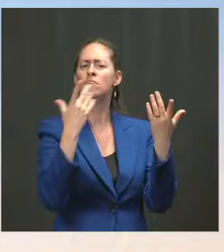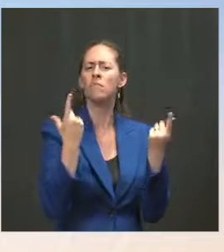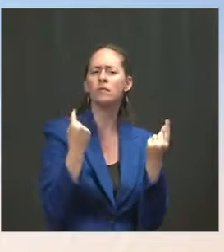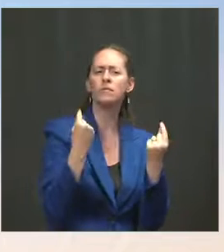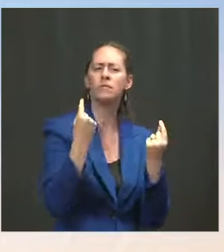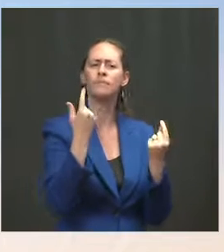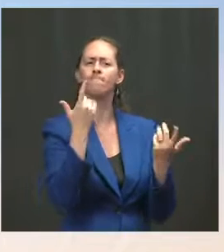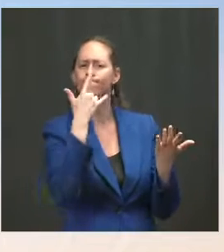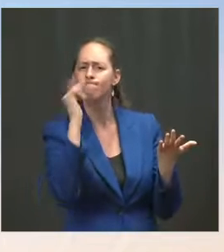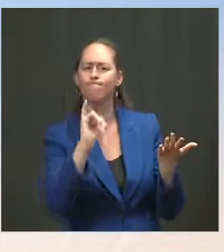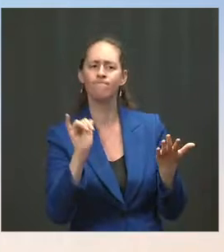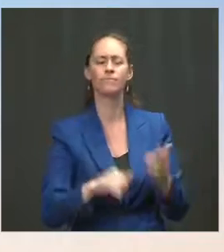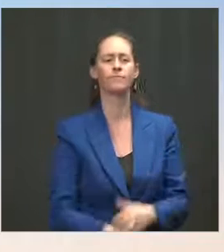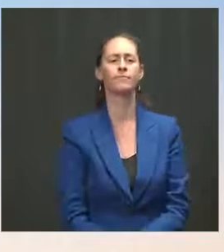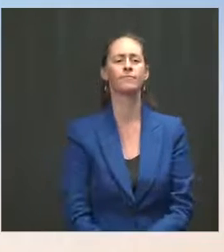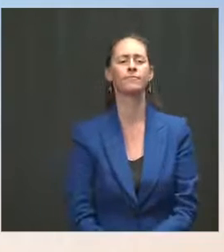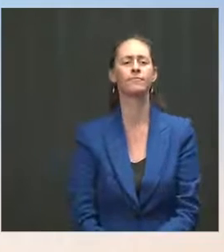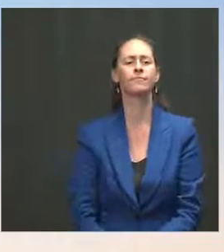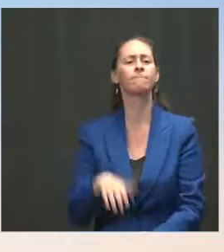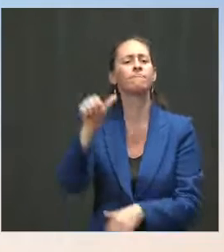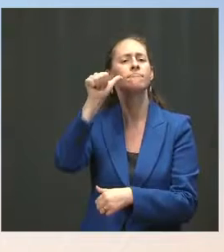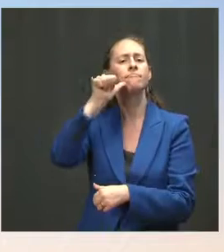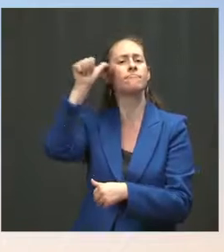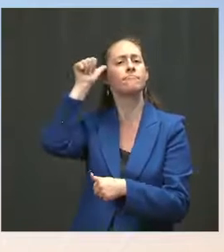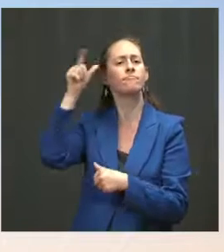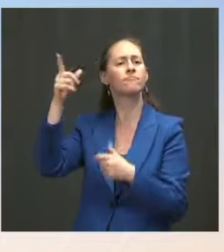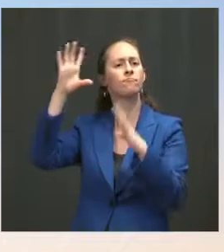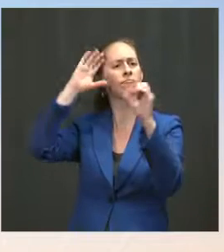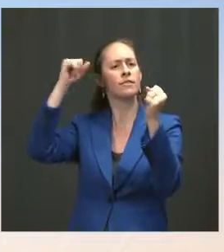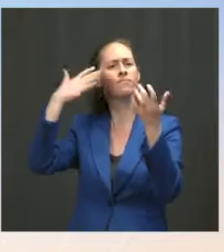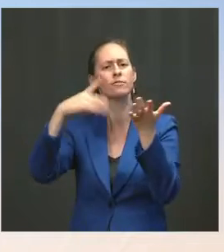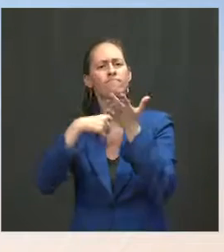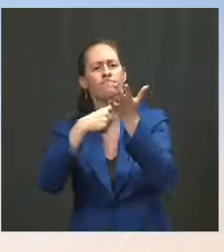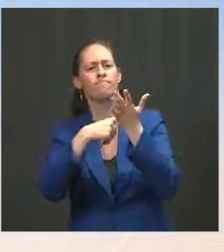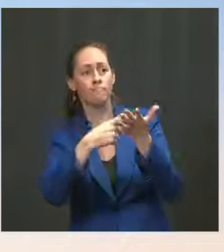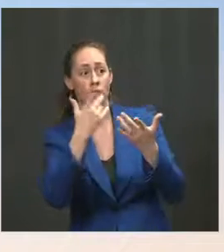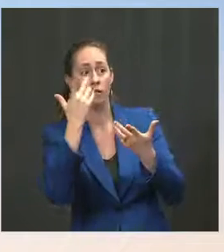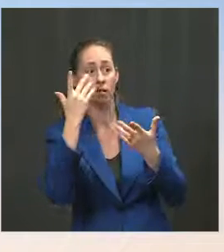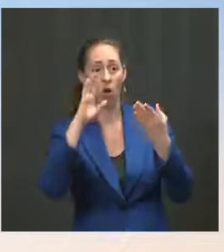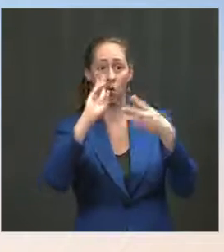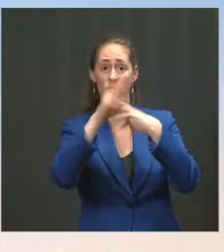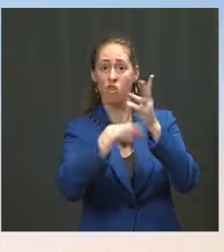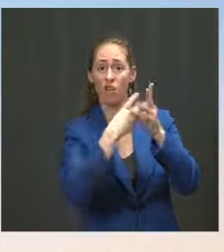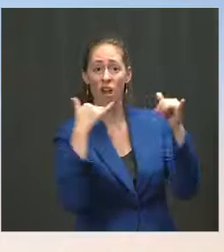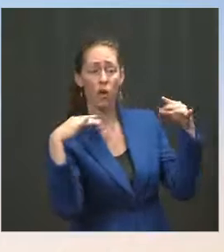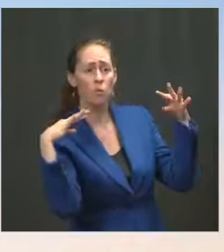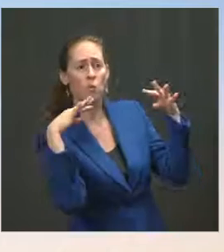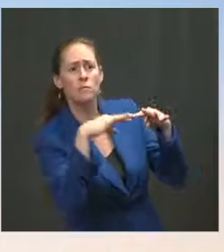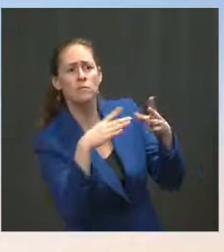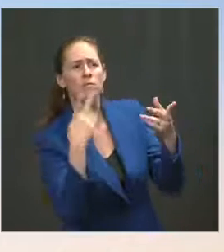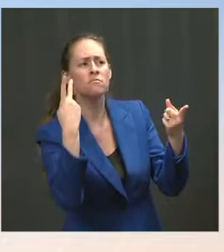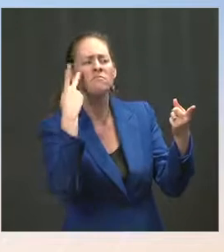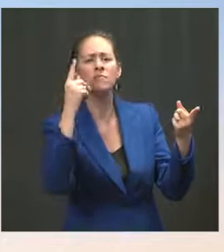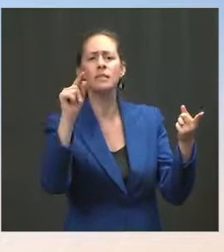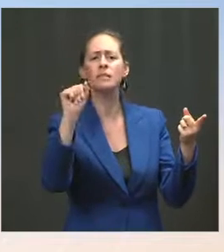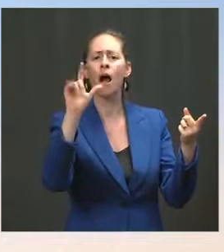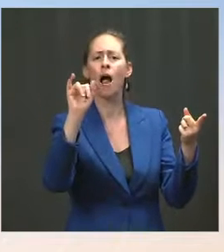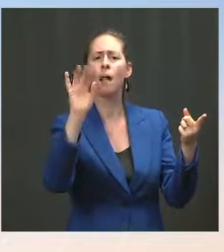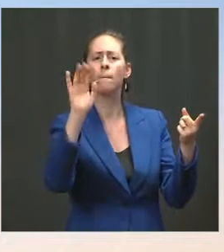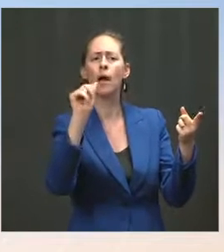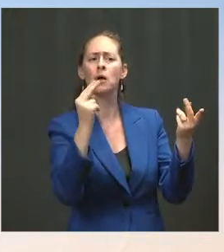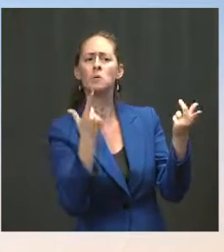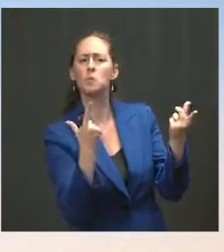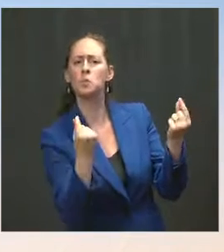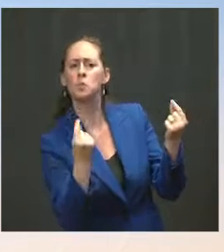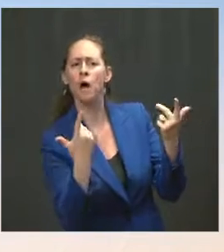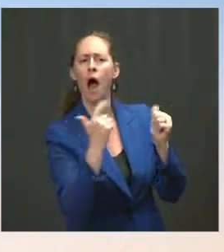negotiations yesterday, making clear that the international community is going to watch closely how the Taliban behaves. They have a range of tools in their arsenal as well to